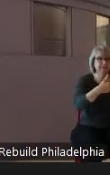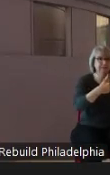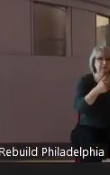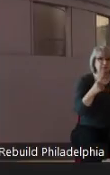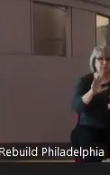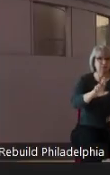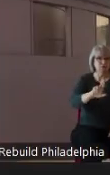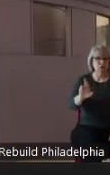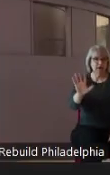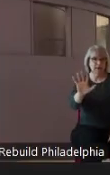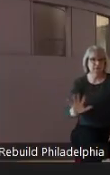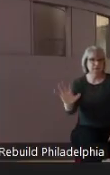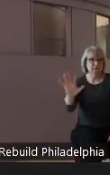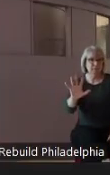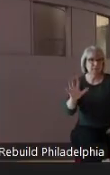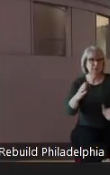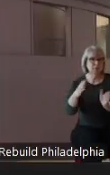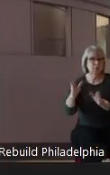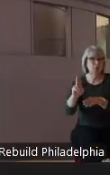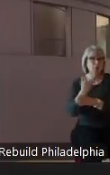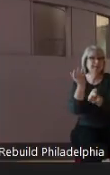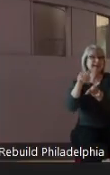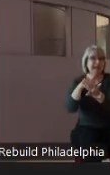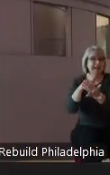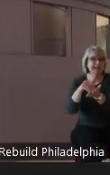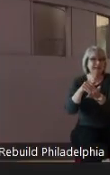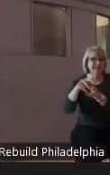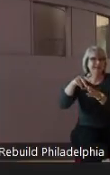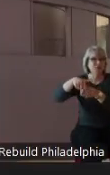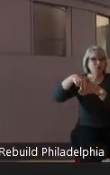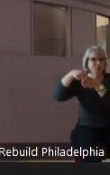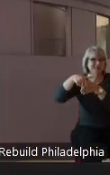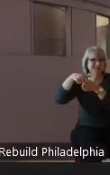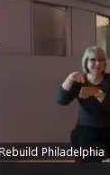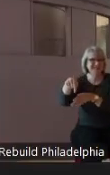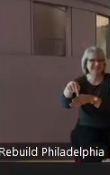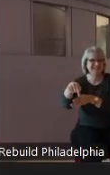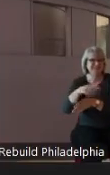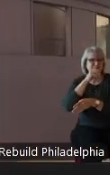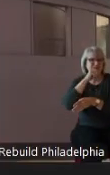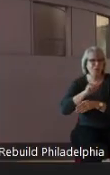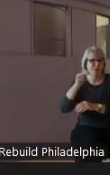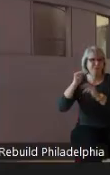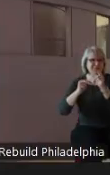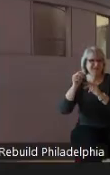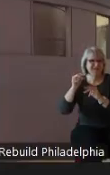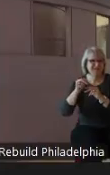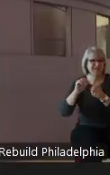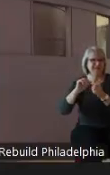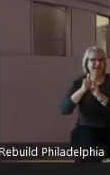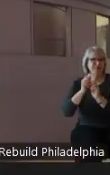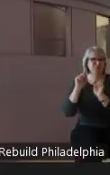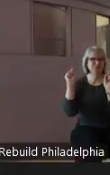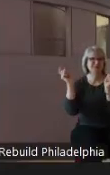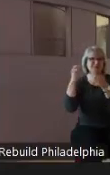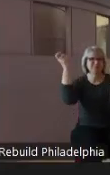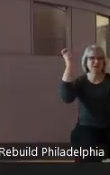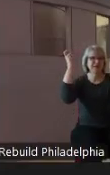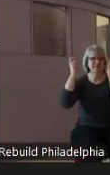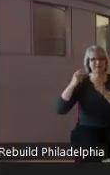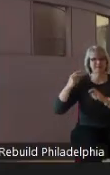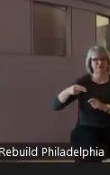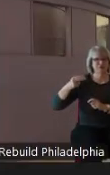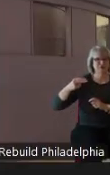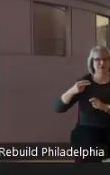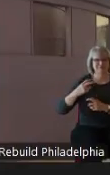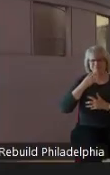of the view, you'll see that we plan to reuse the carousel horse from the old facility as a way to celebrate the rich